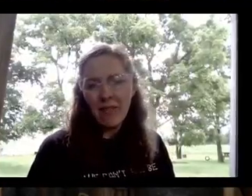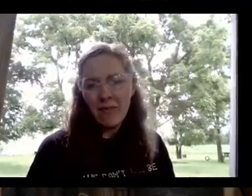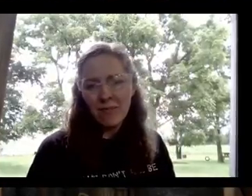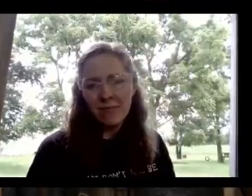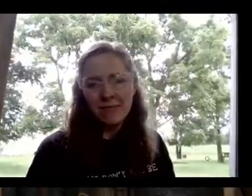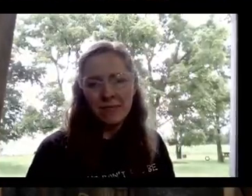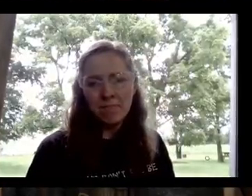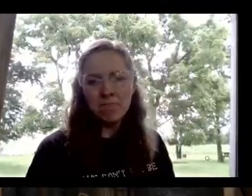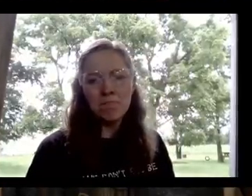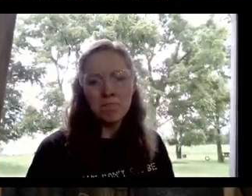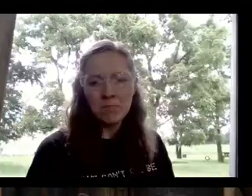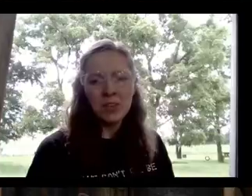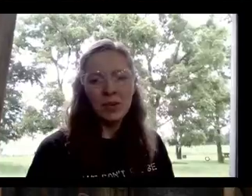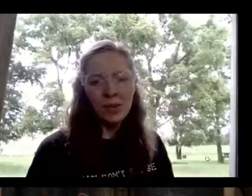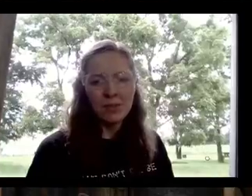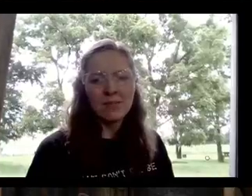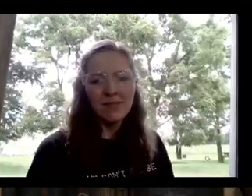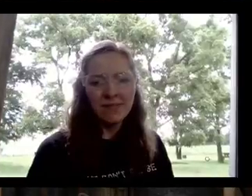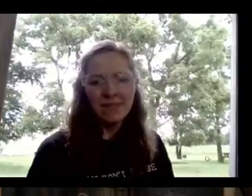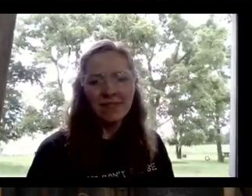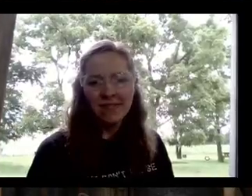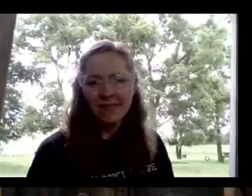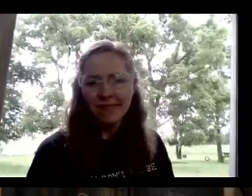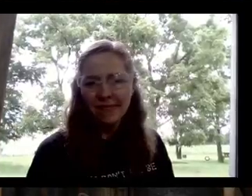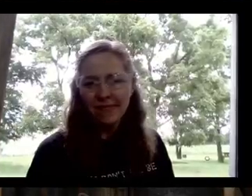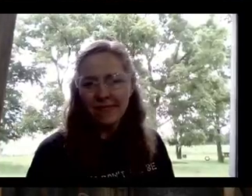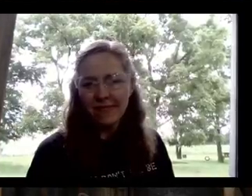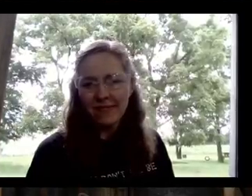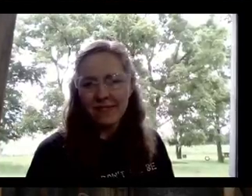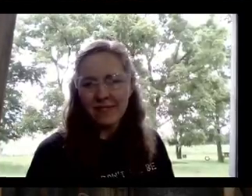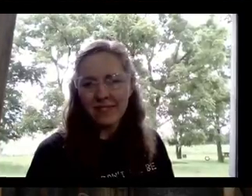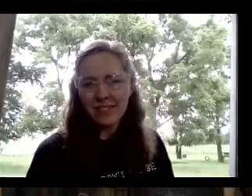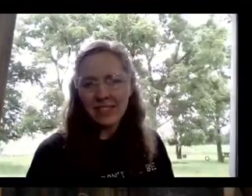it. Awesome. Cool.